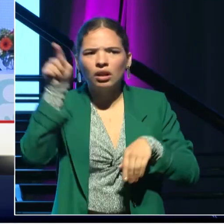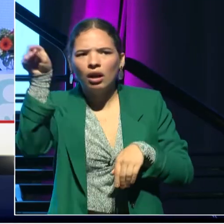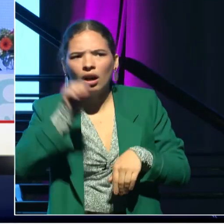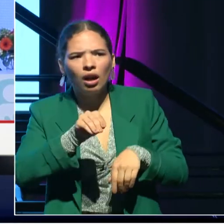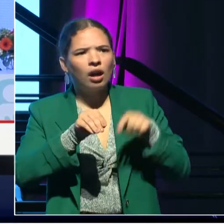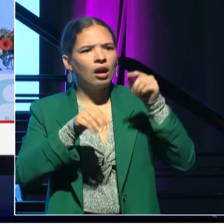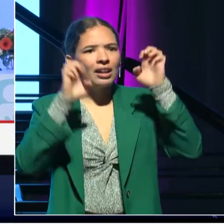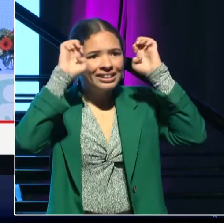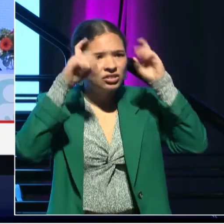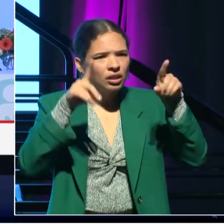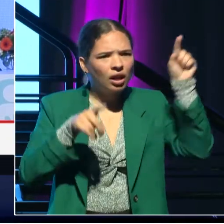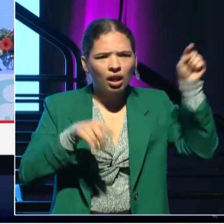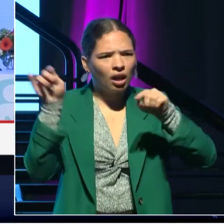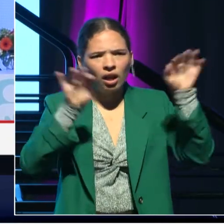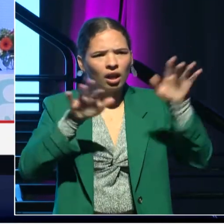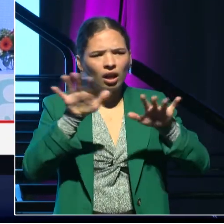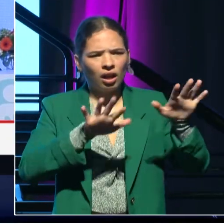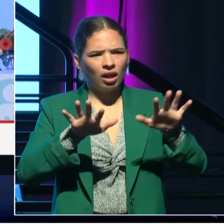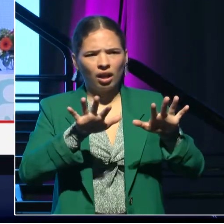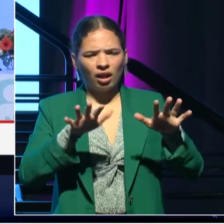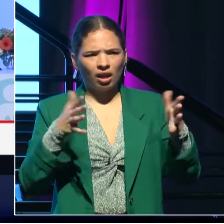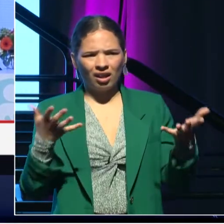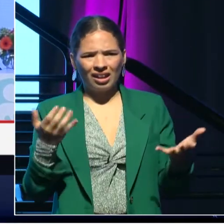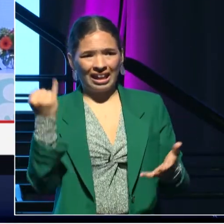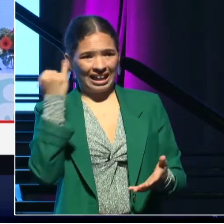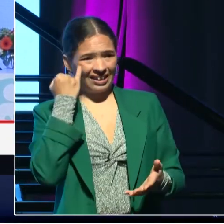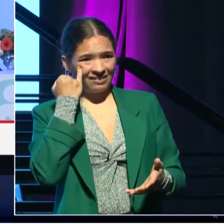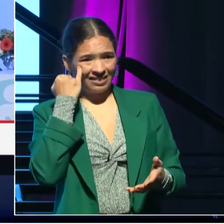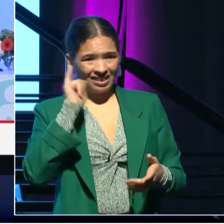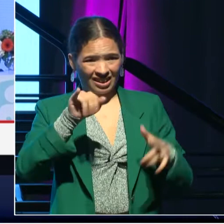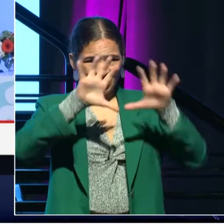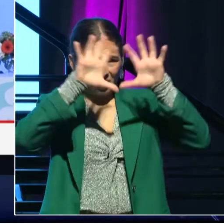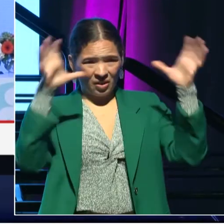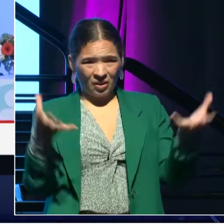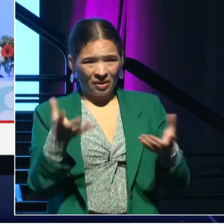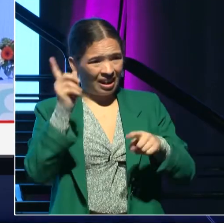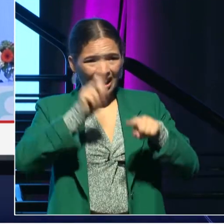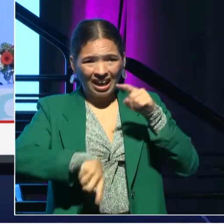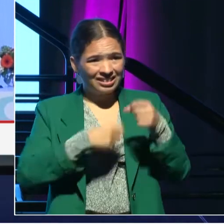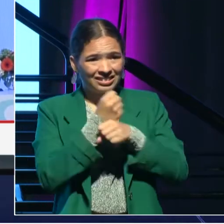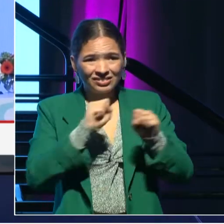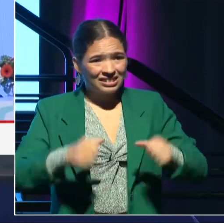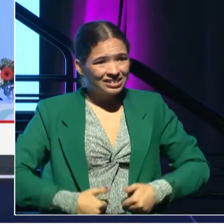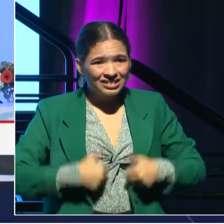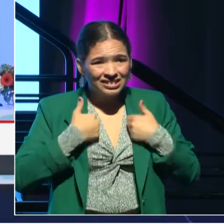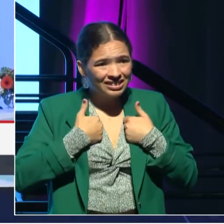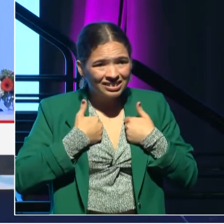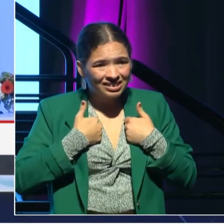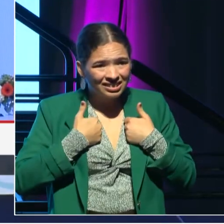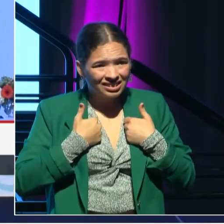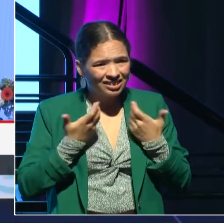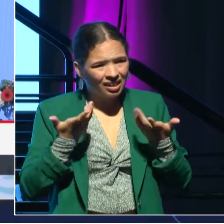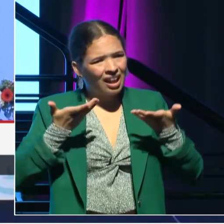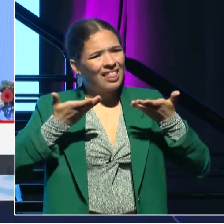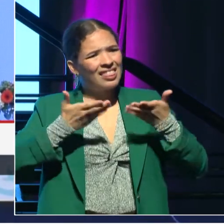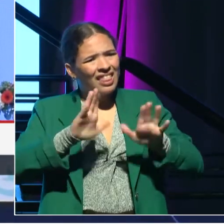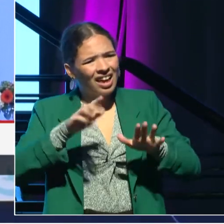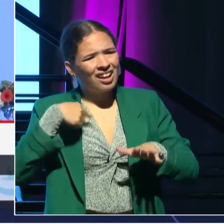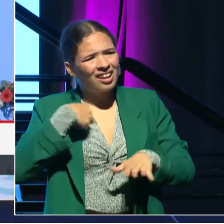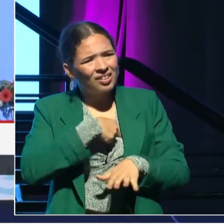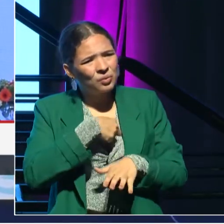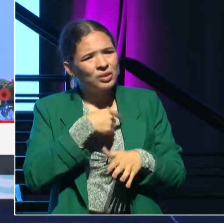the dent that we need to make to save the lives and allow our beautiful sisters to carry to term. I mean,